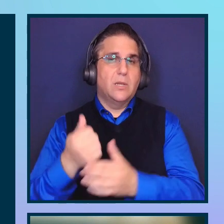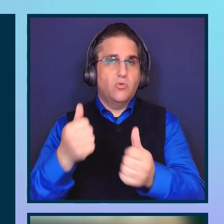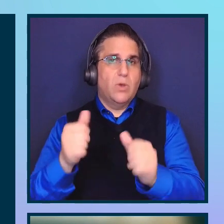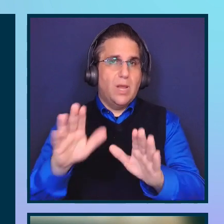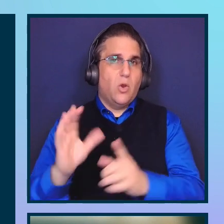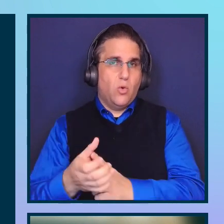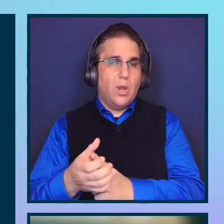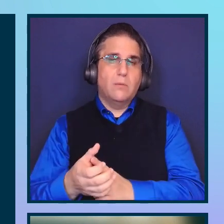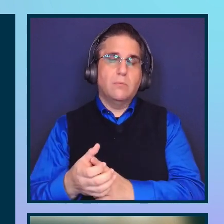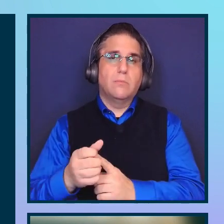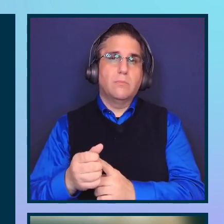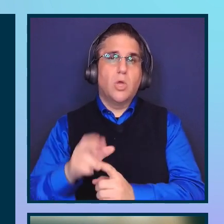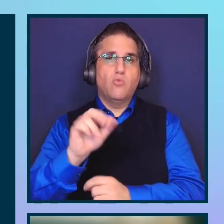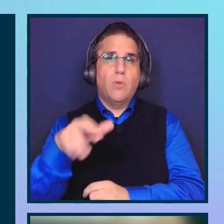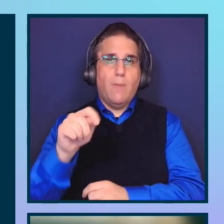due.